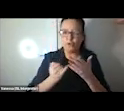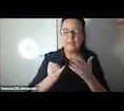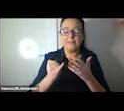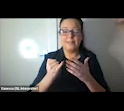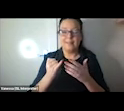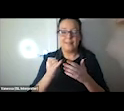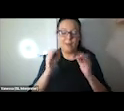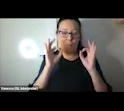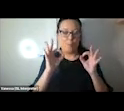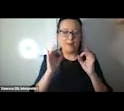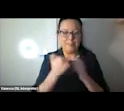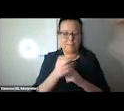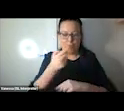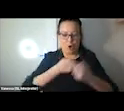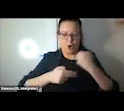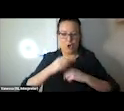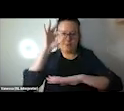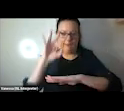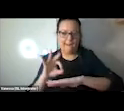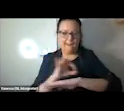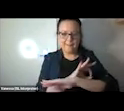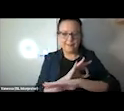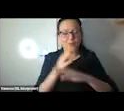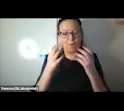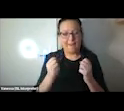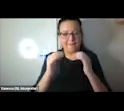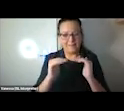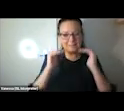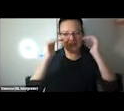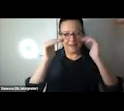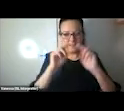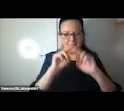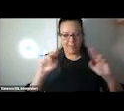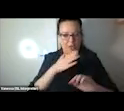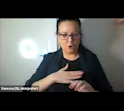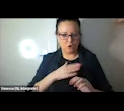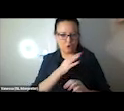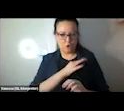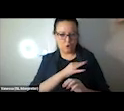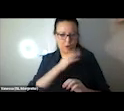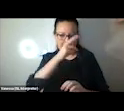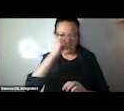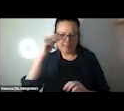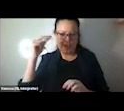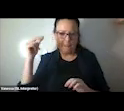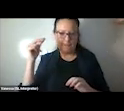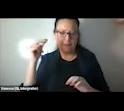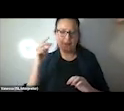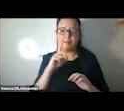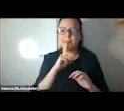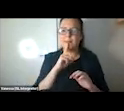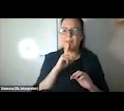to have a standard that is illustrated, not only with good examples, but also it does